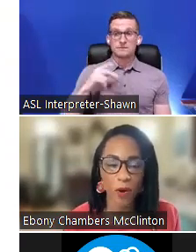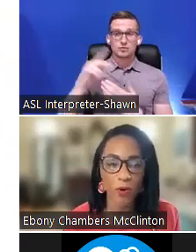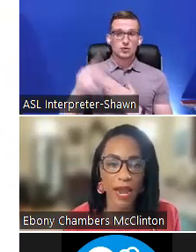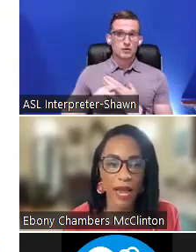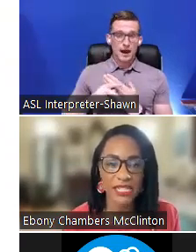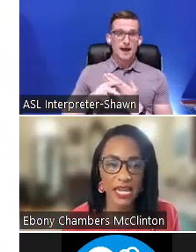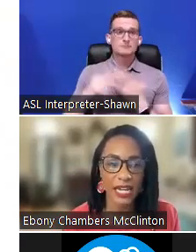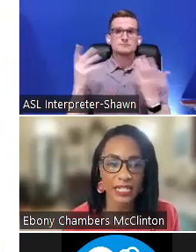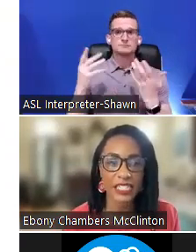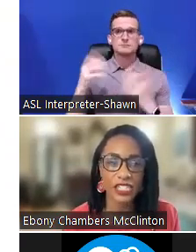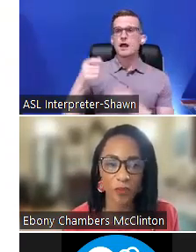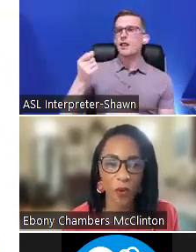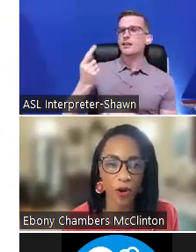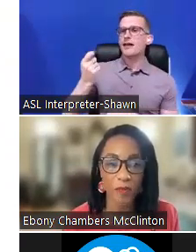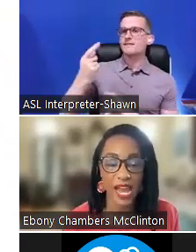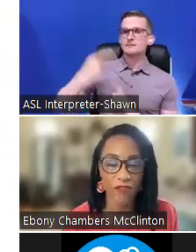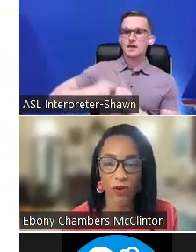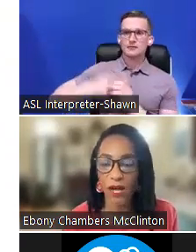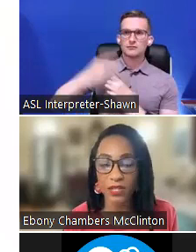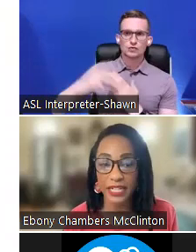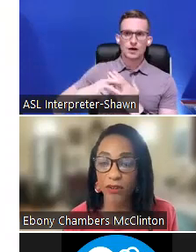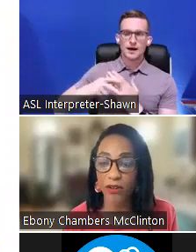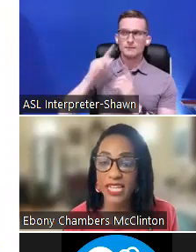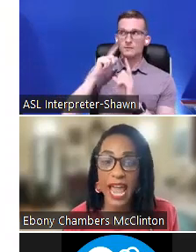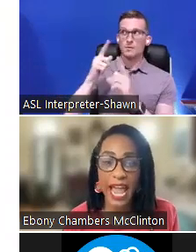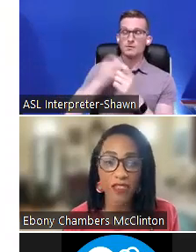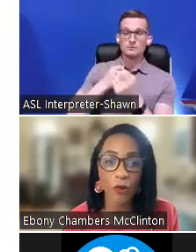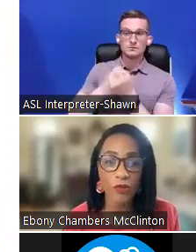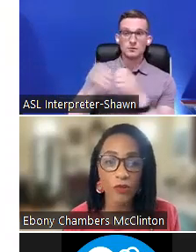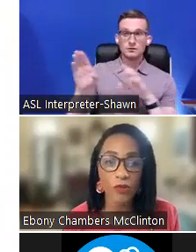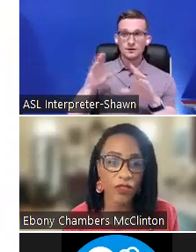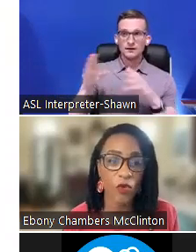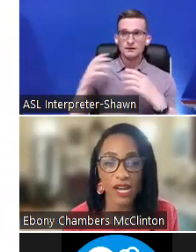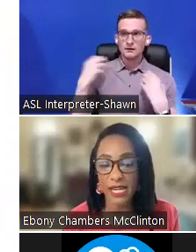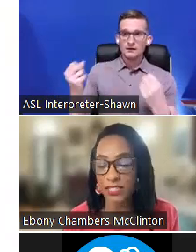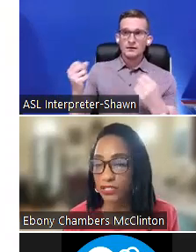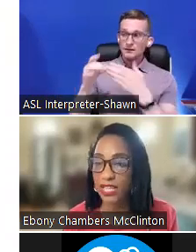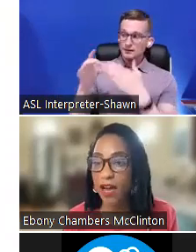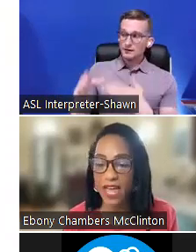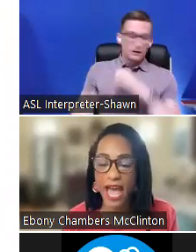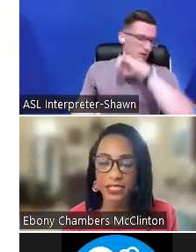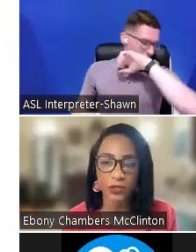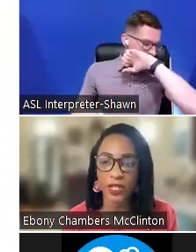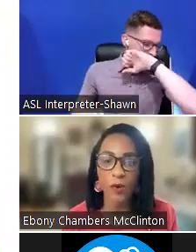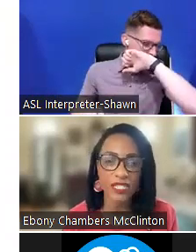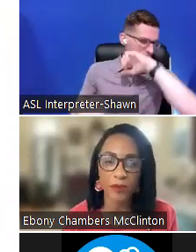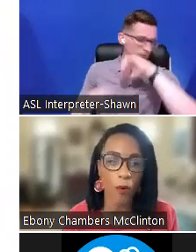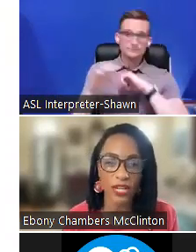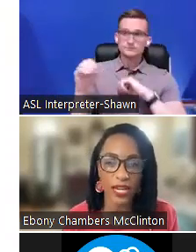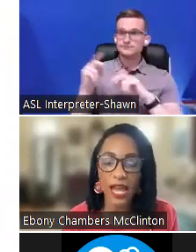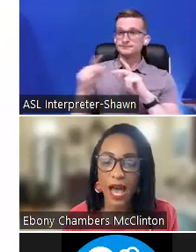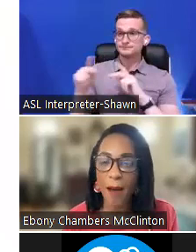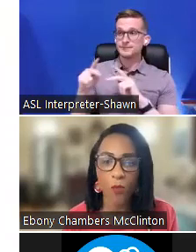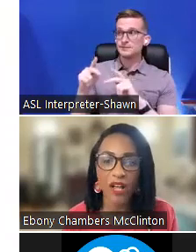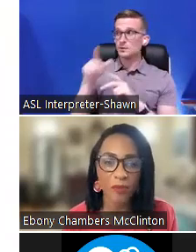11-month program designed to support behavioral health leaders and those in cross sectors of that. So anyone